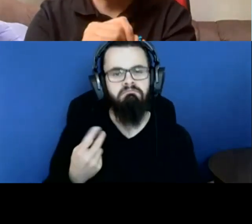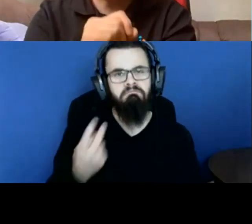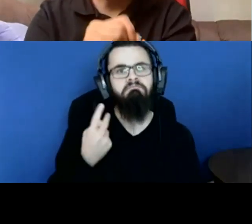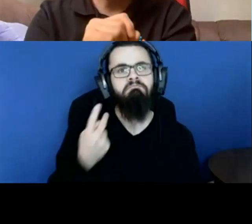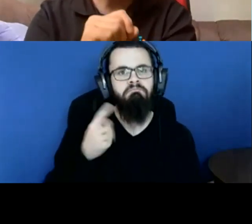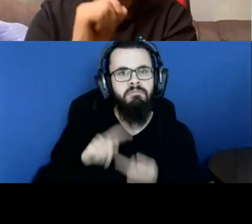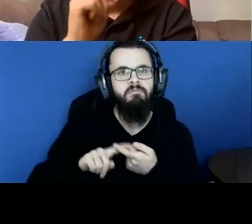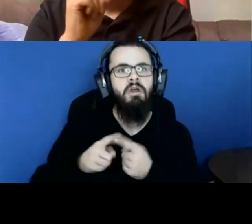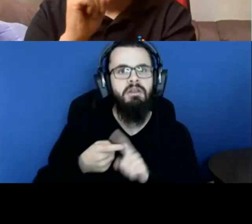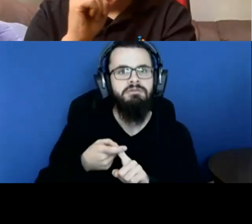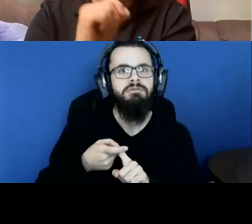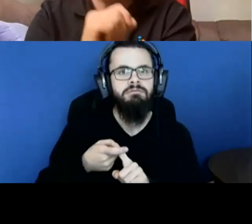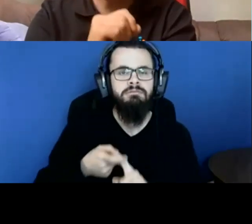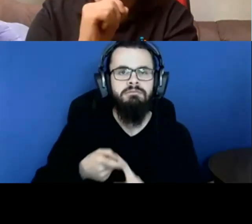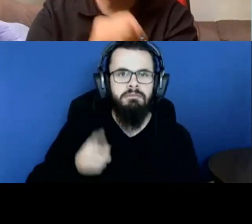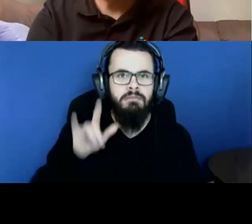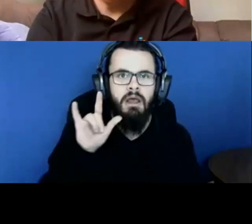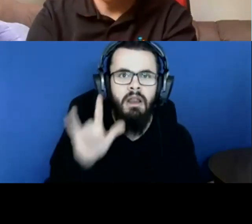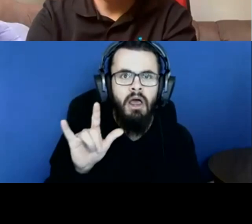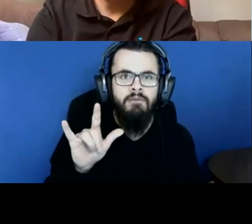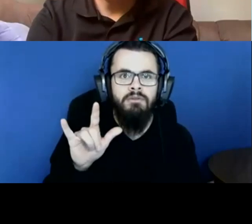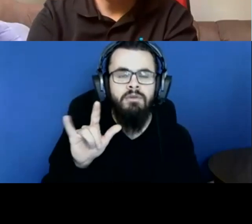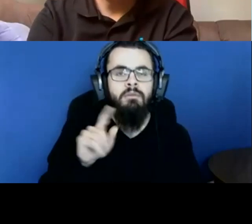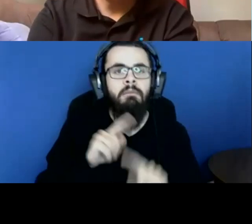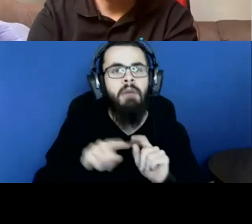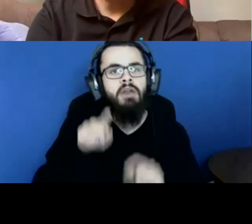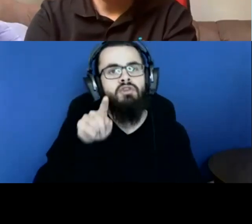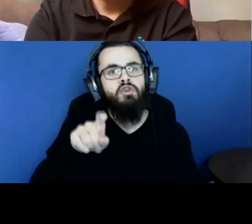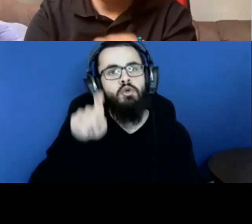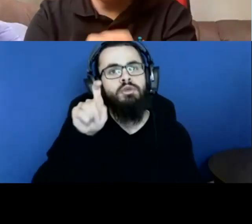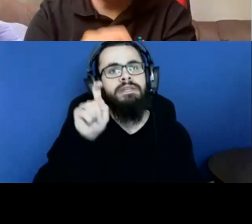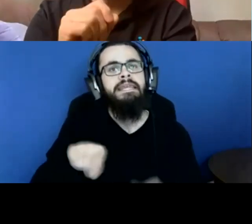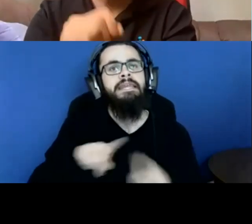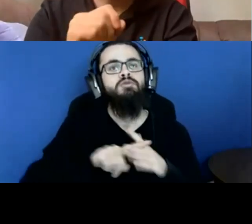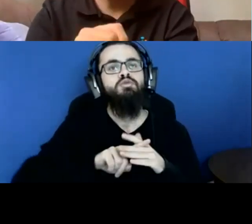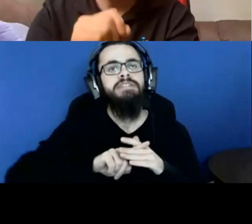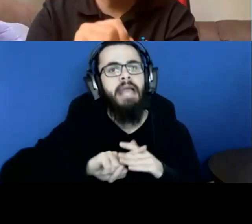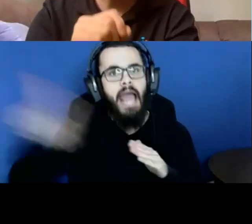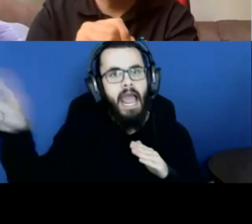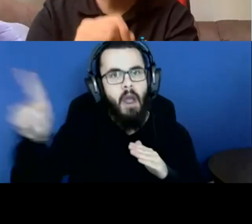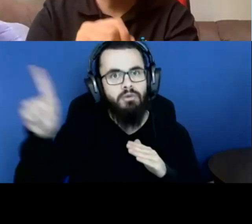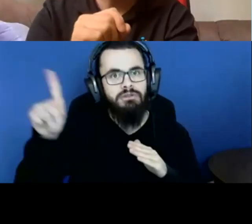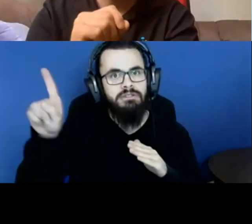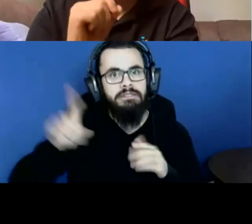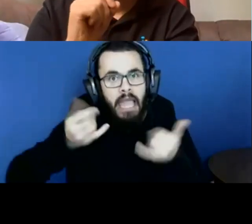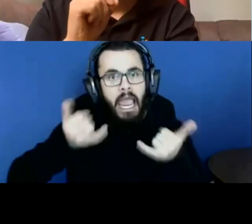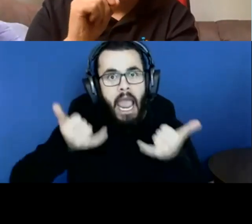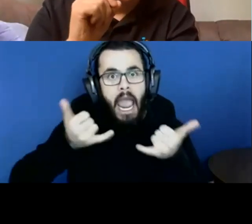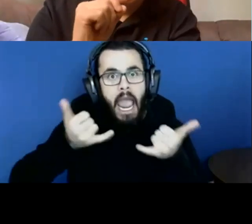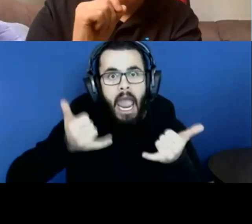to get out of here as fast as you can. You need to go get